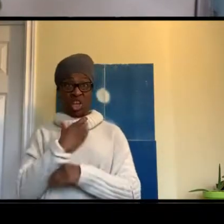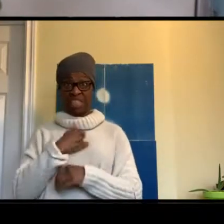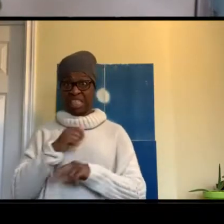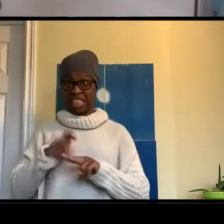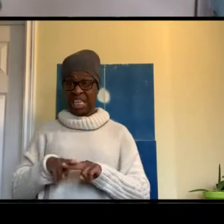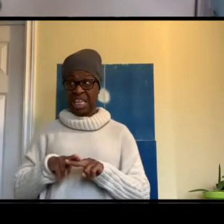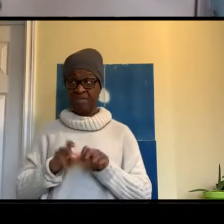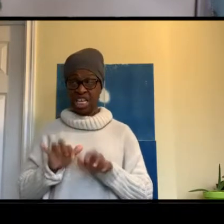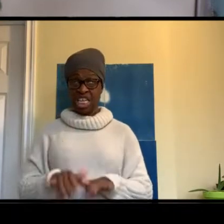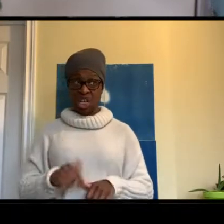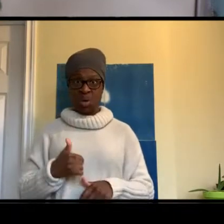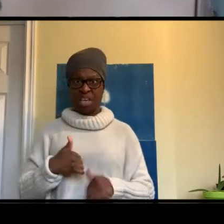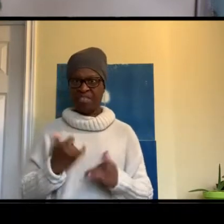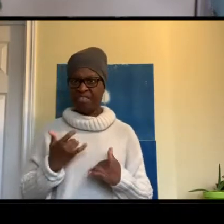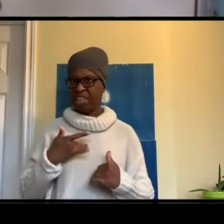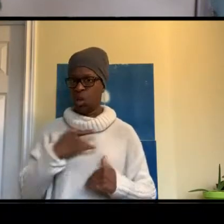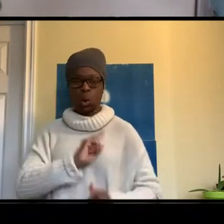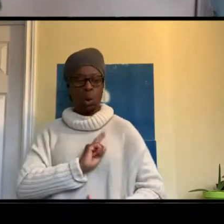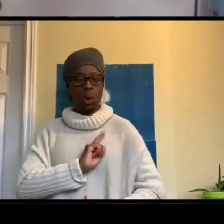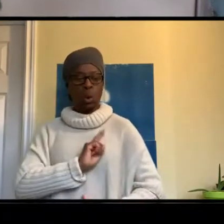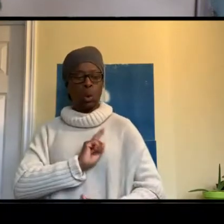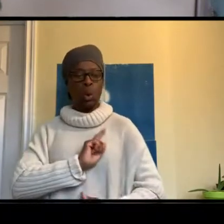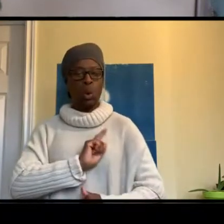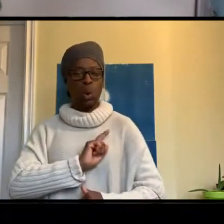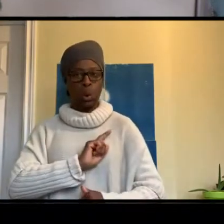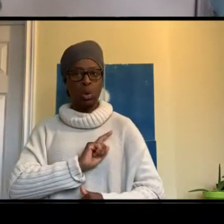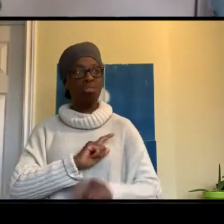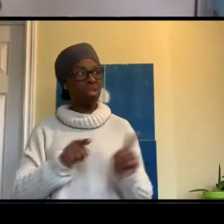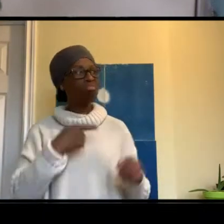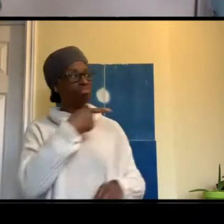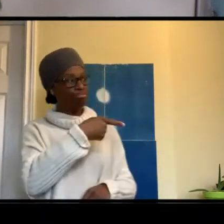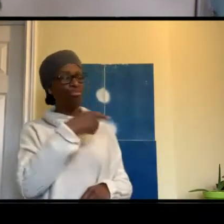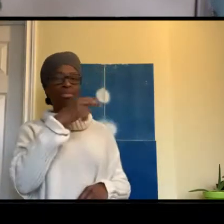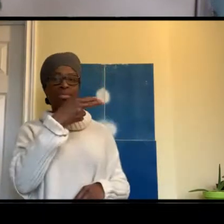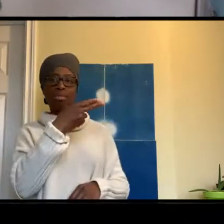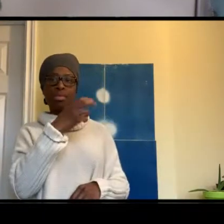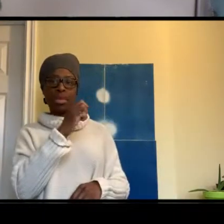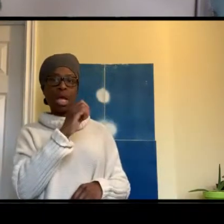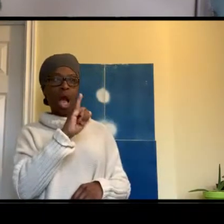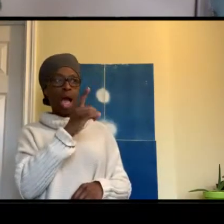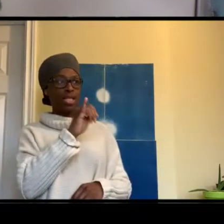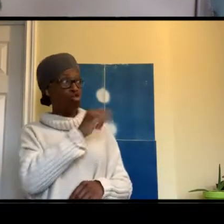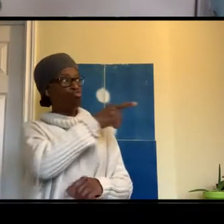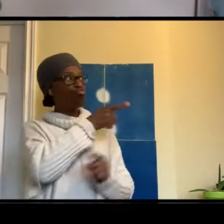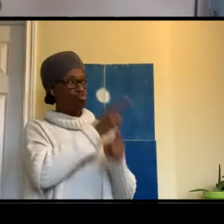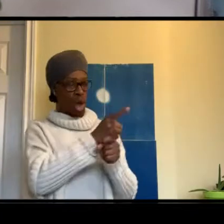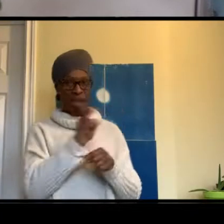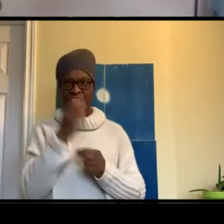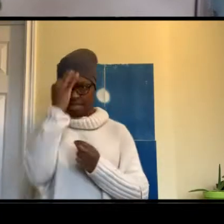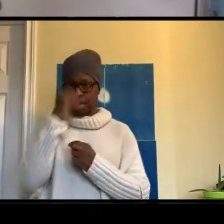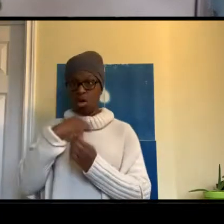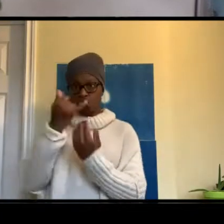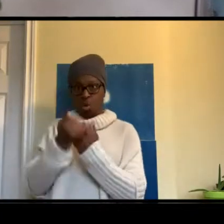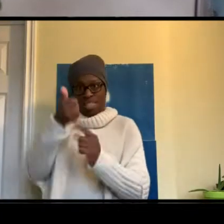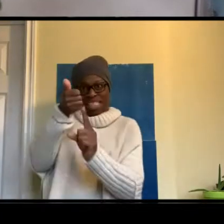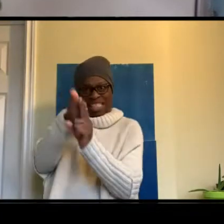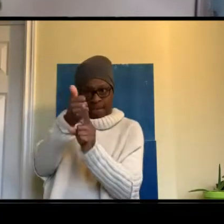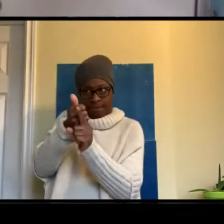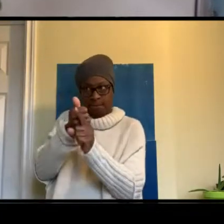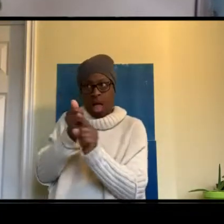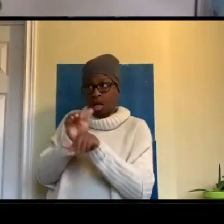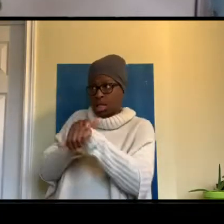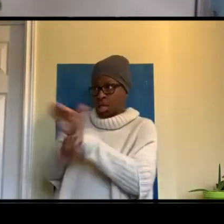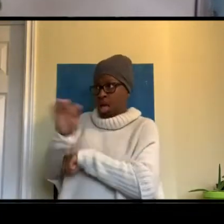sit and write. But I think you're right. I think thinking about how that project is going to bring a bunch of people